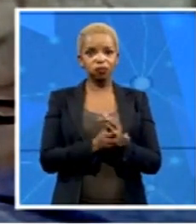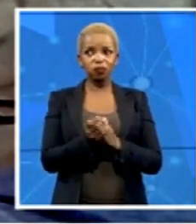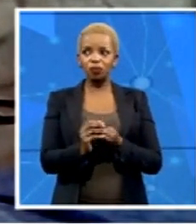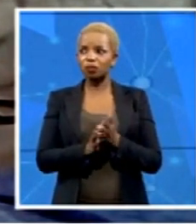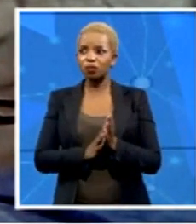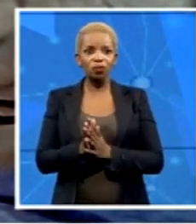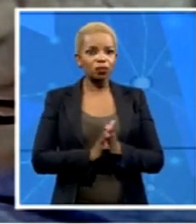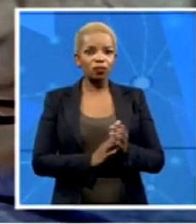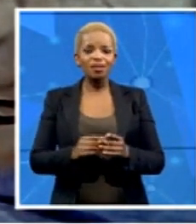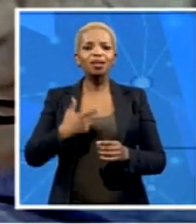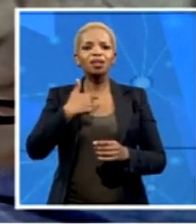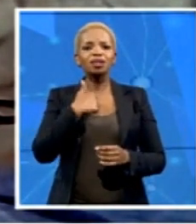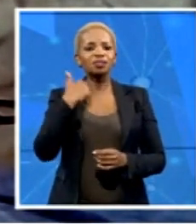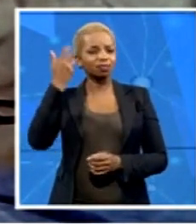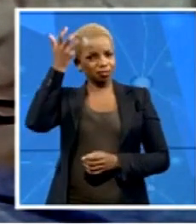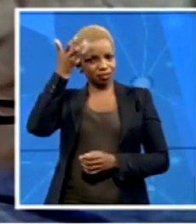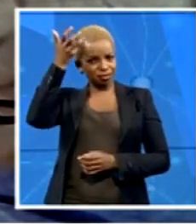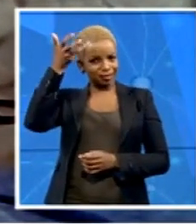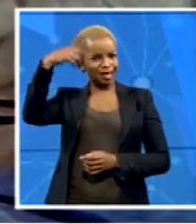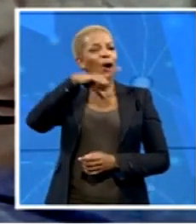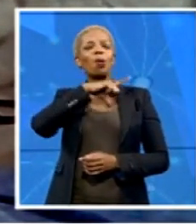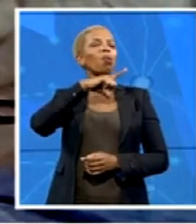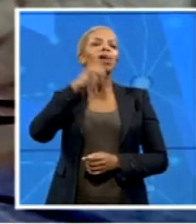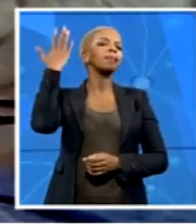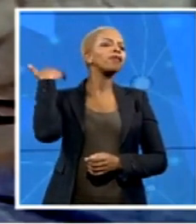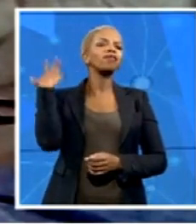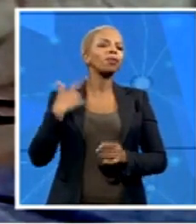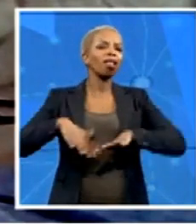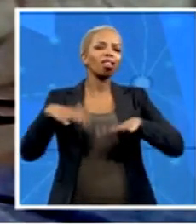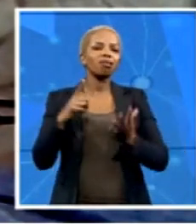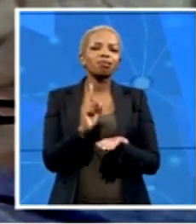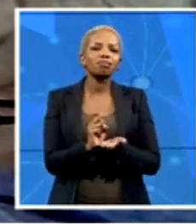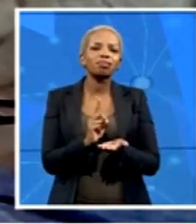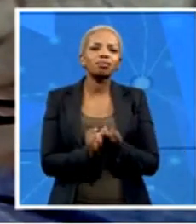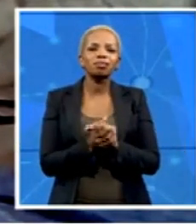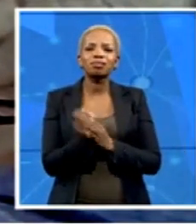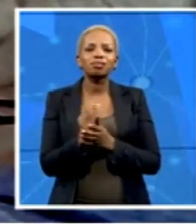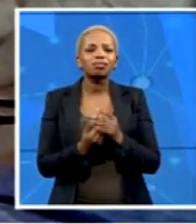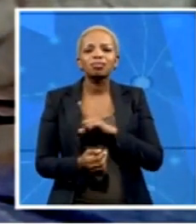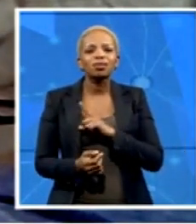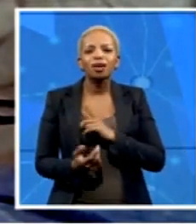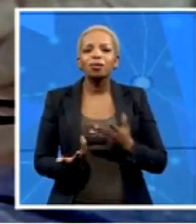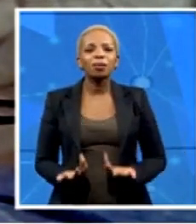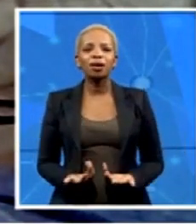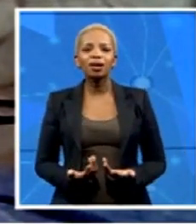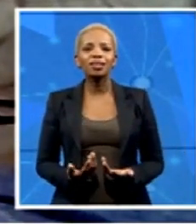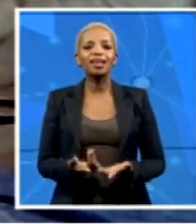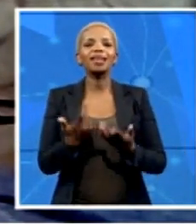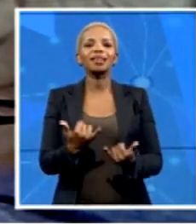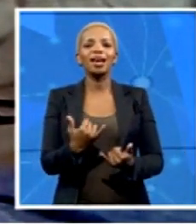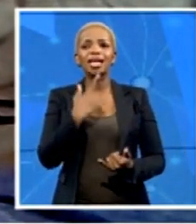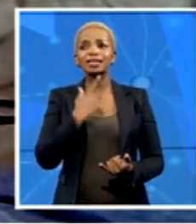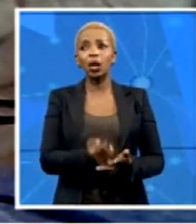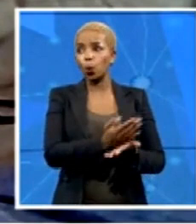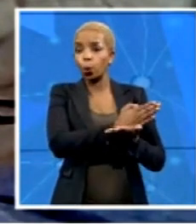this? Yeah. The fact that sanitizers are all sold out, that proves how many people aren't